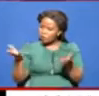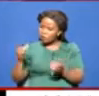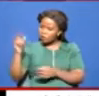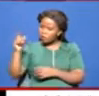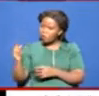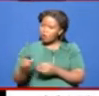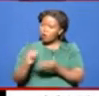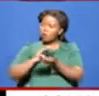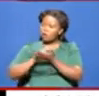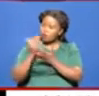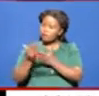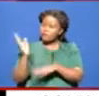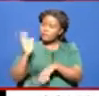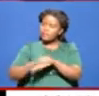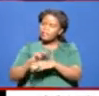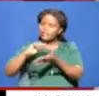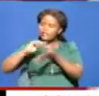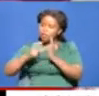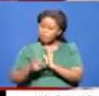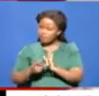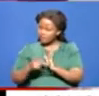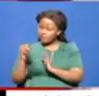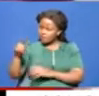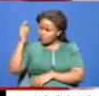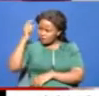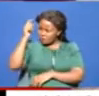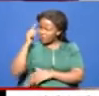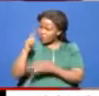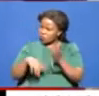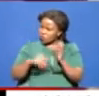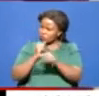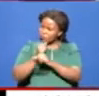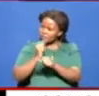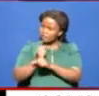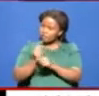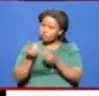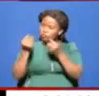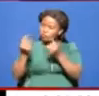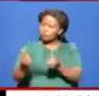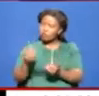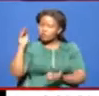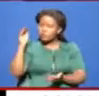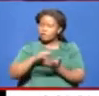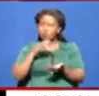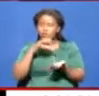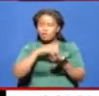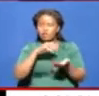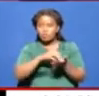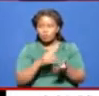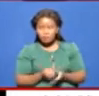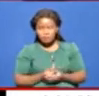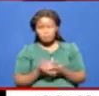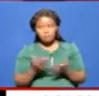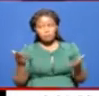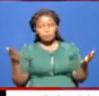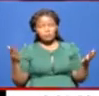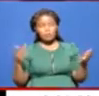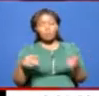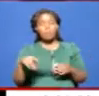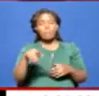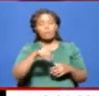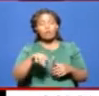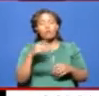this contract. What do you feel should be done to remedy this situation? Thank you very much. We from the